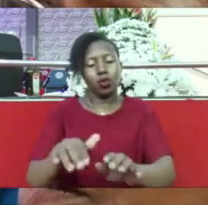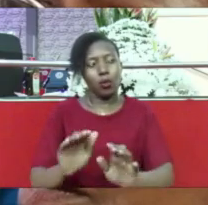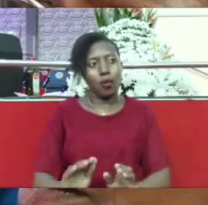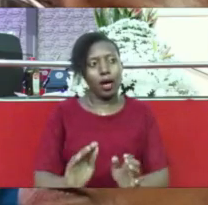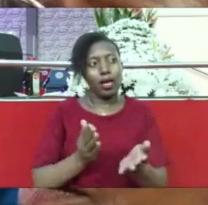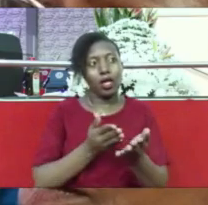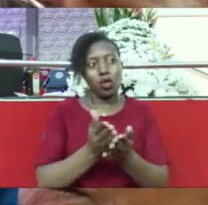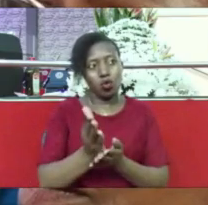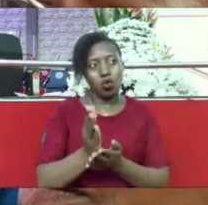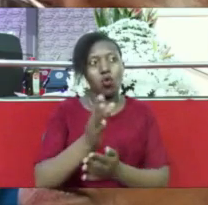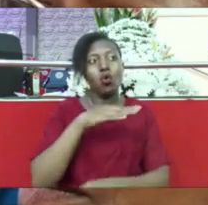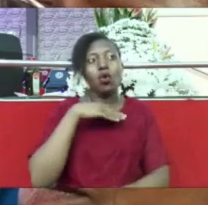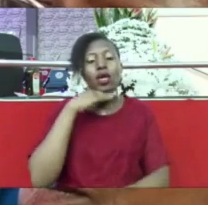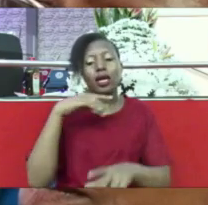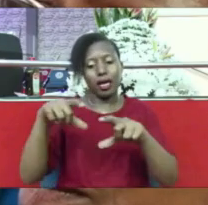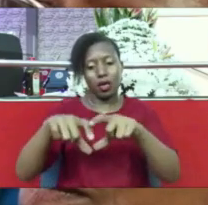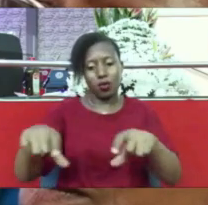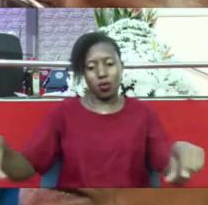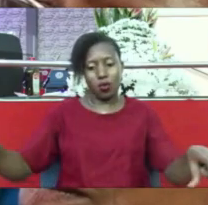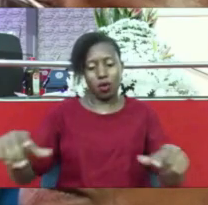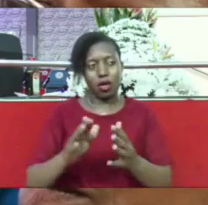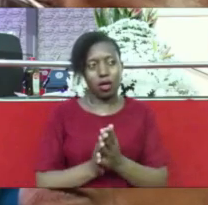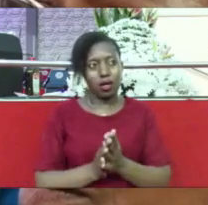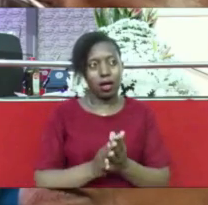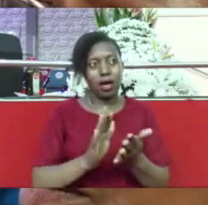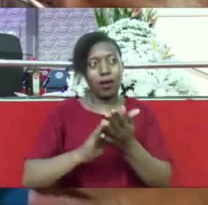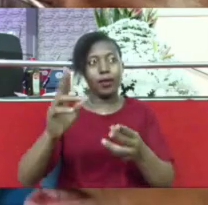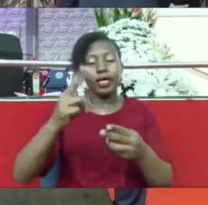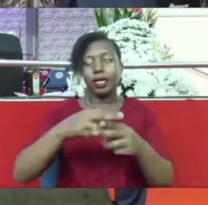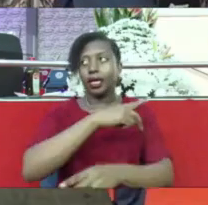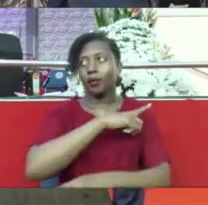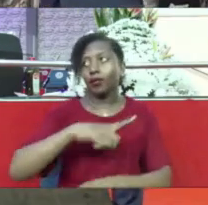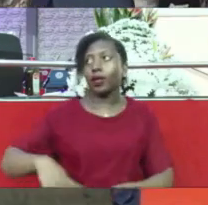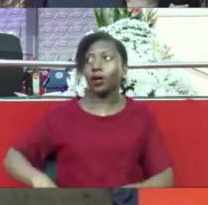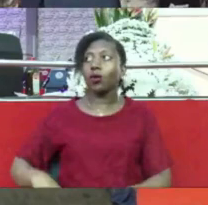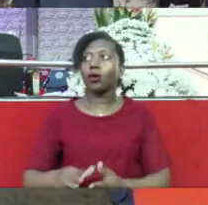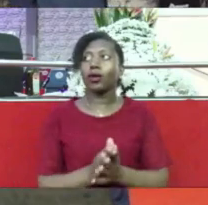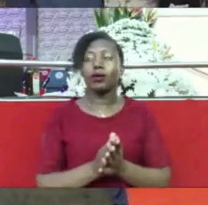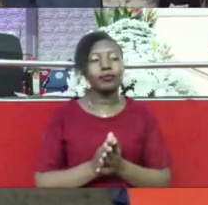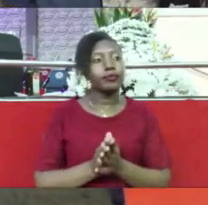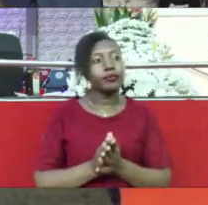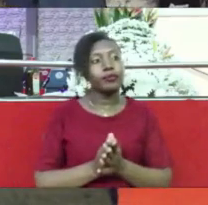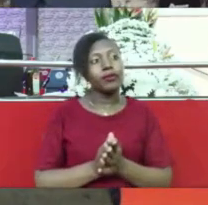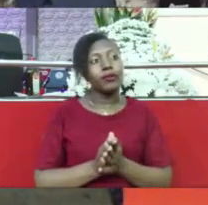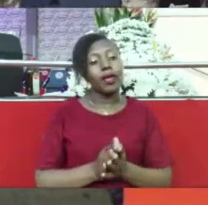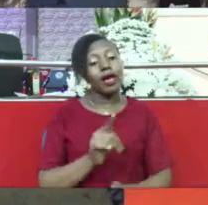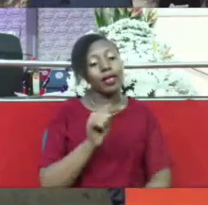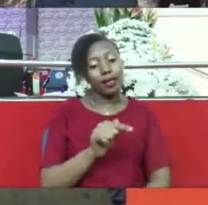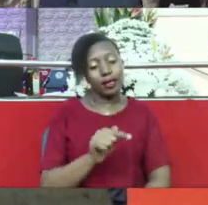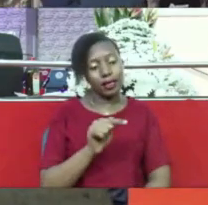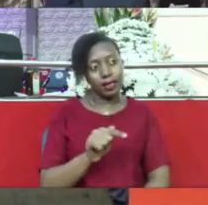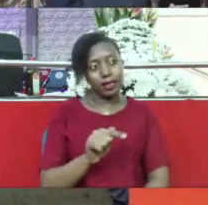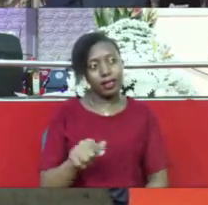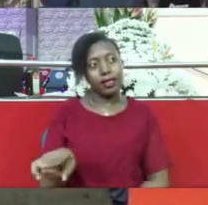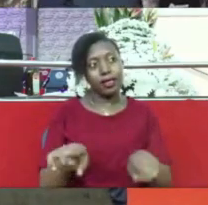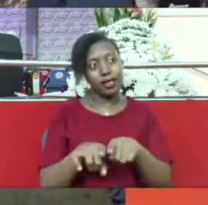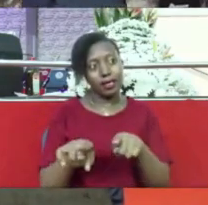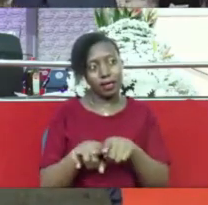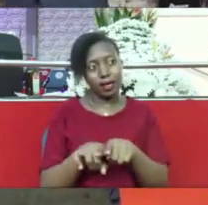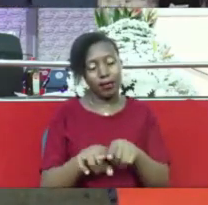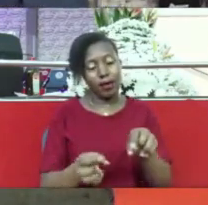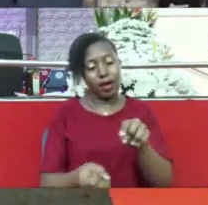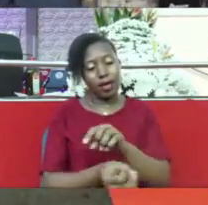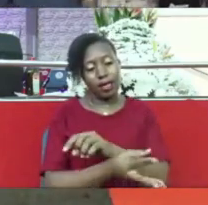wood. Kujizika kwa ndani ya hiyo mti. Praise the name of the Lord. Amen. And this is so rightly described